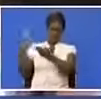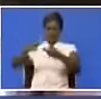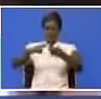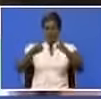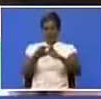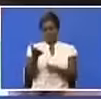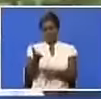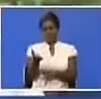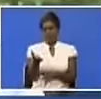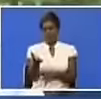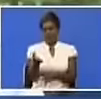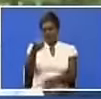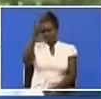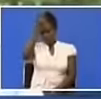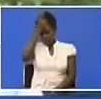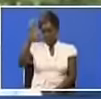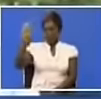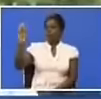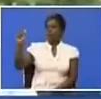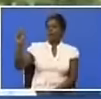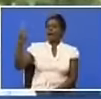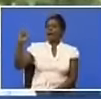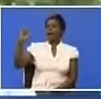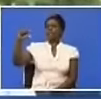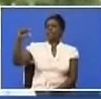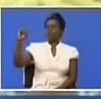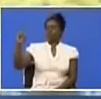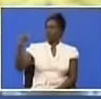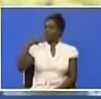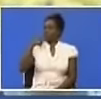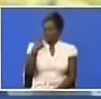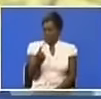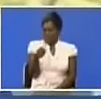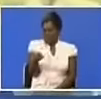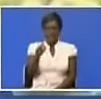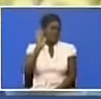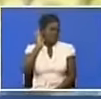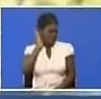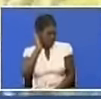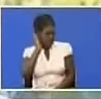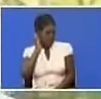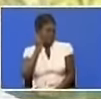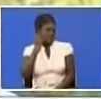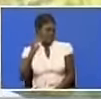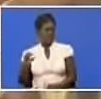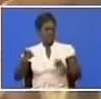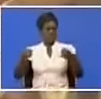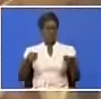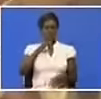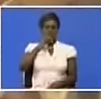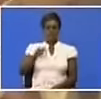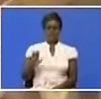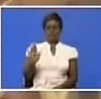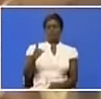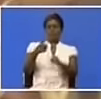relatives here at Kiberege Village, Baringo Central, tell us that they have just received sad news of their kin's demise